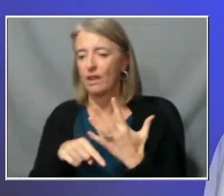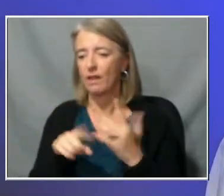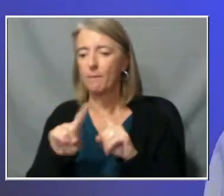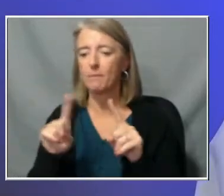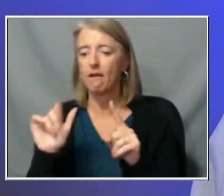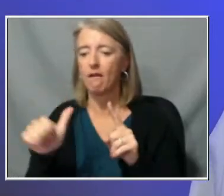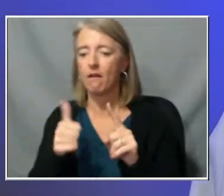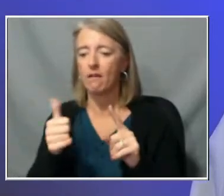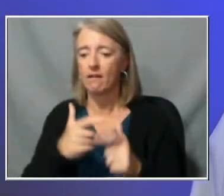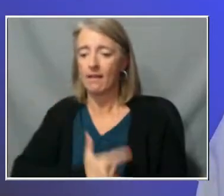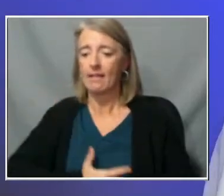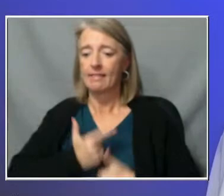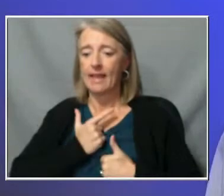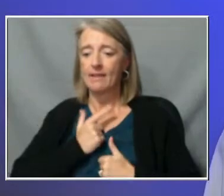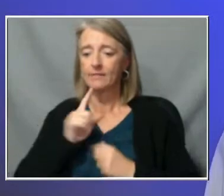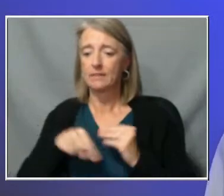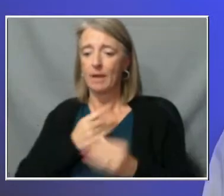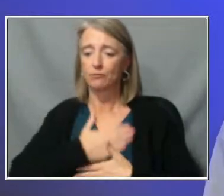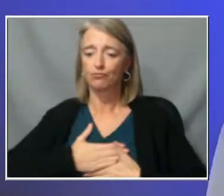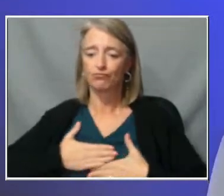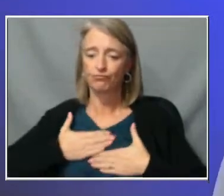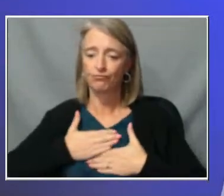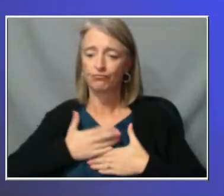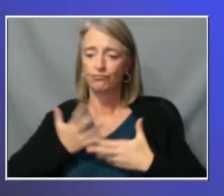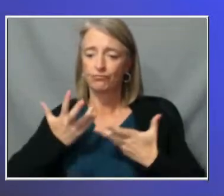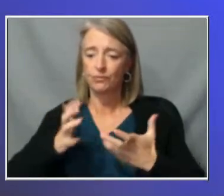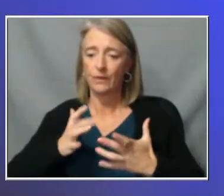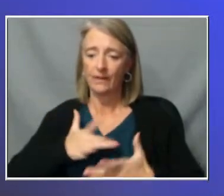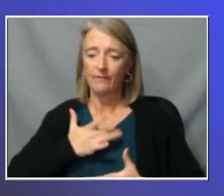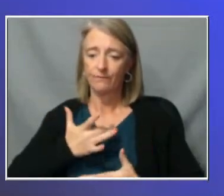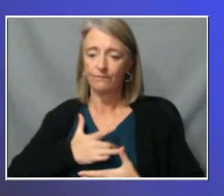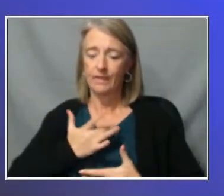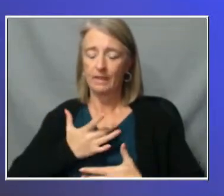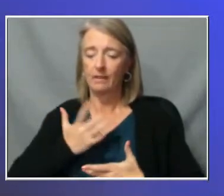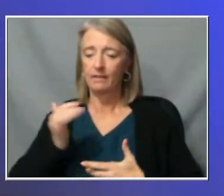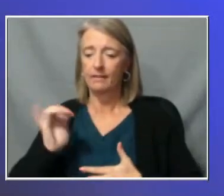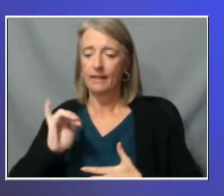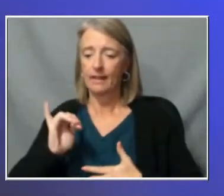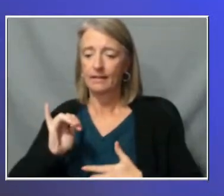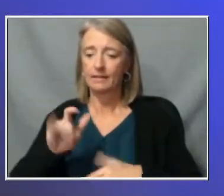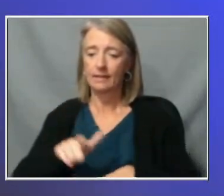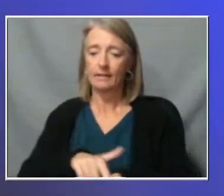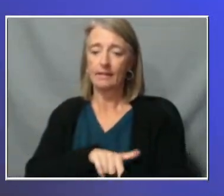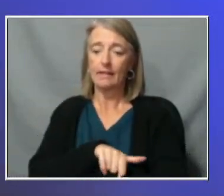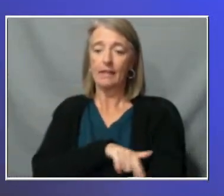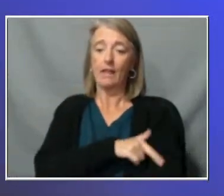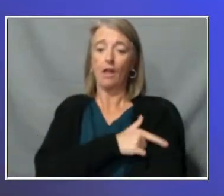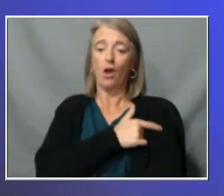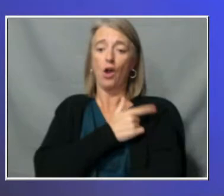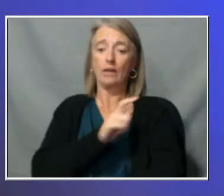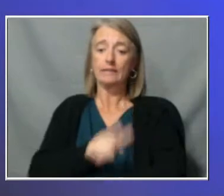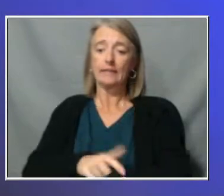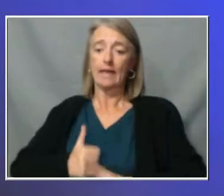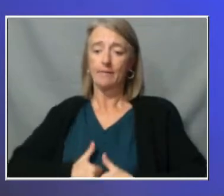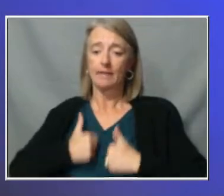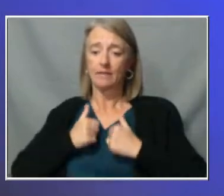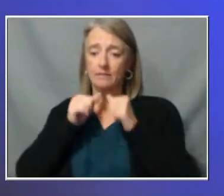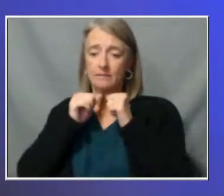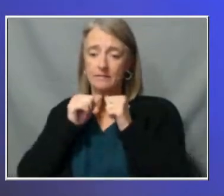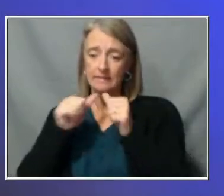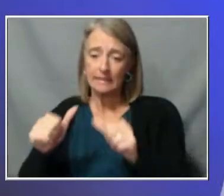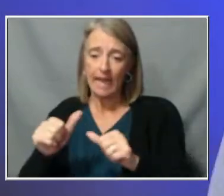is about joy, right? So we don't want to feel like we've lived a long time because we've denied ourselves everything that gives us